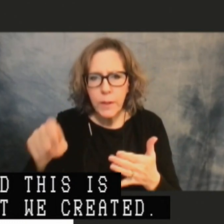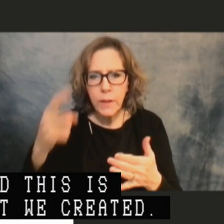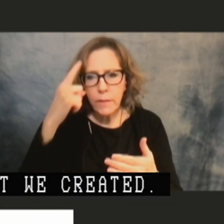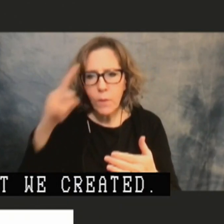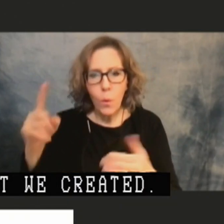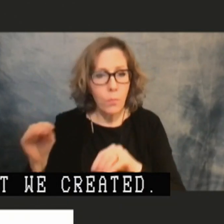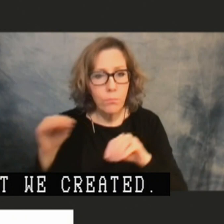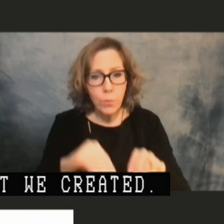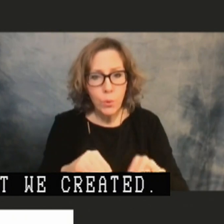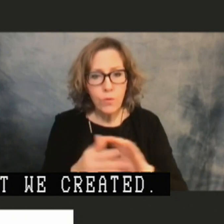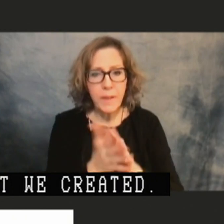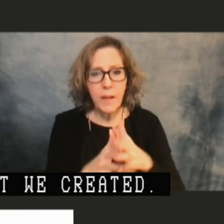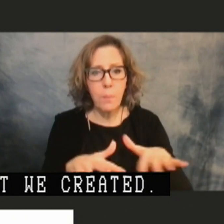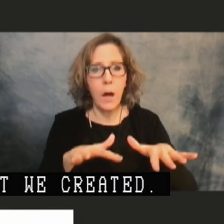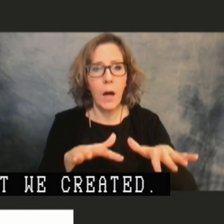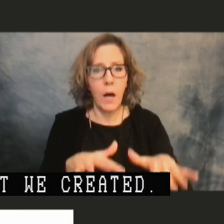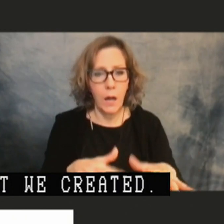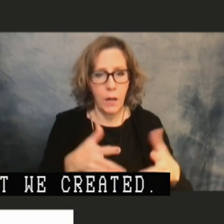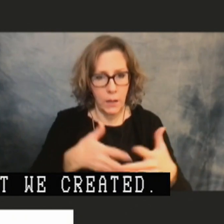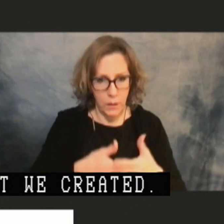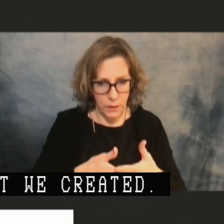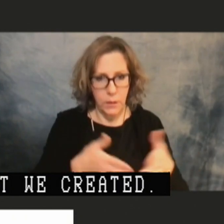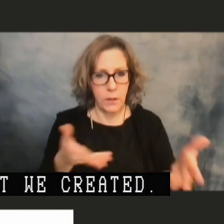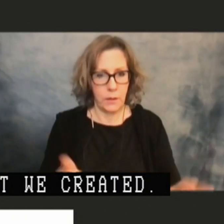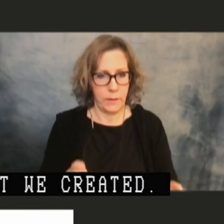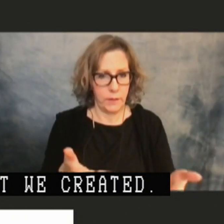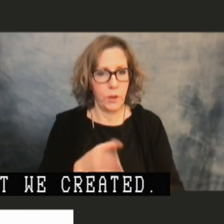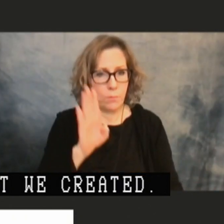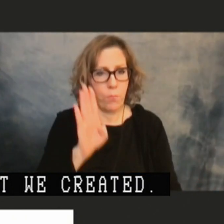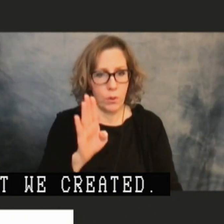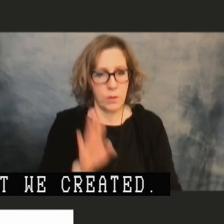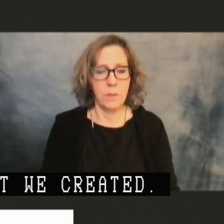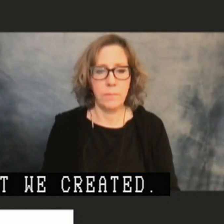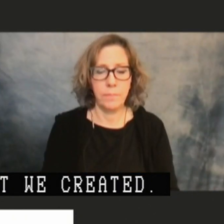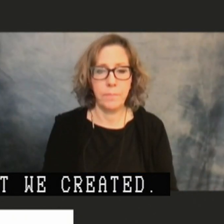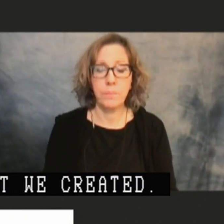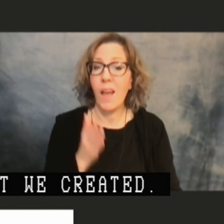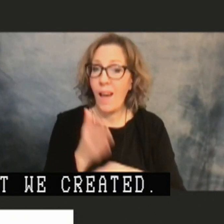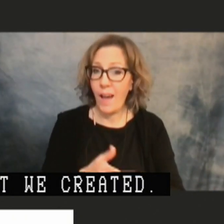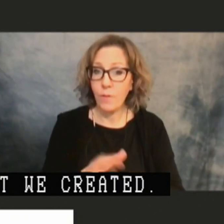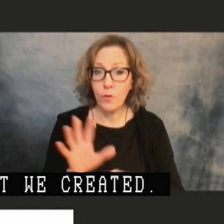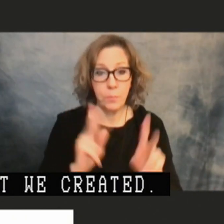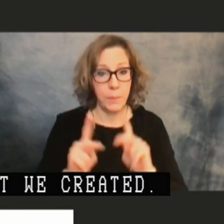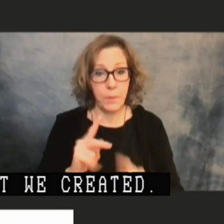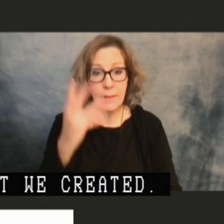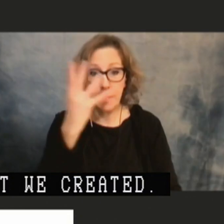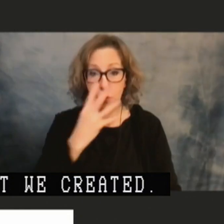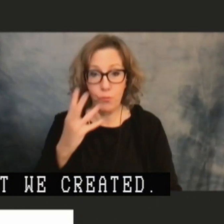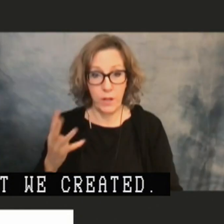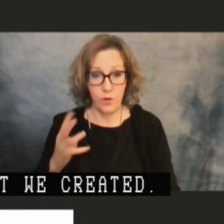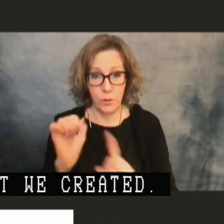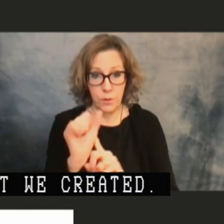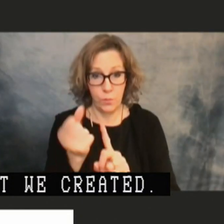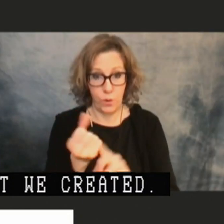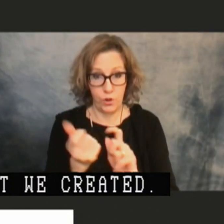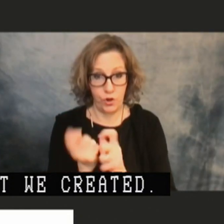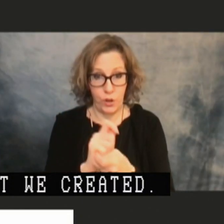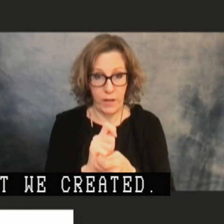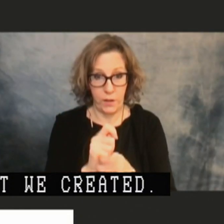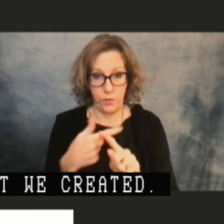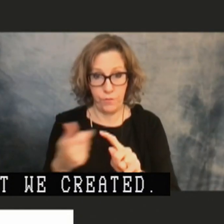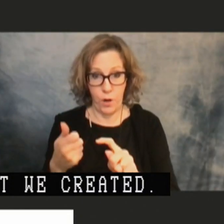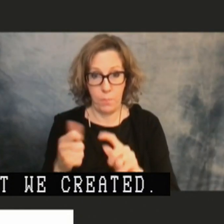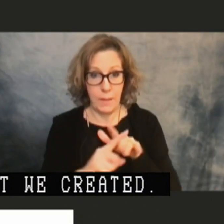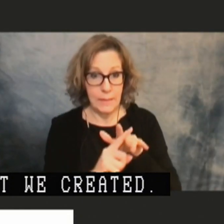these cases get super specific because as one's immigration status changes, the needs are different. The resources